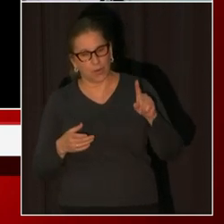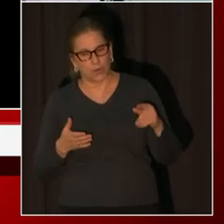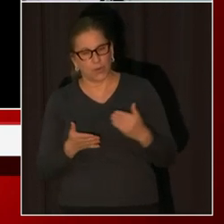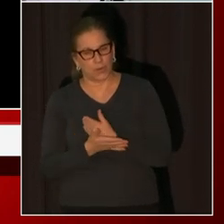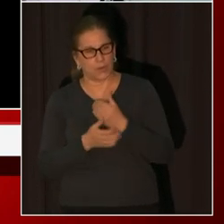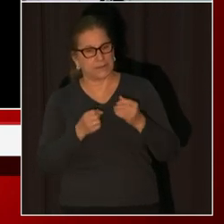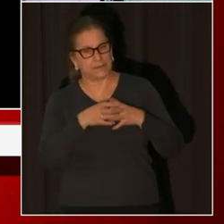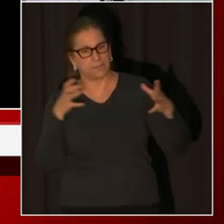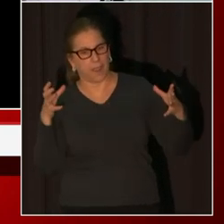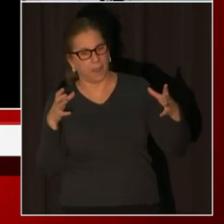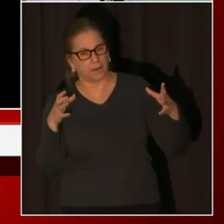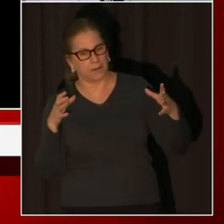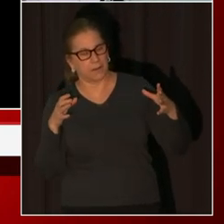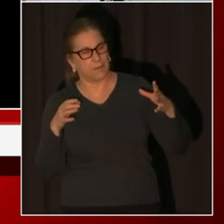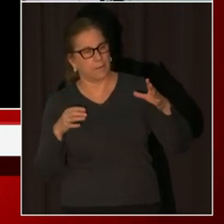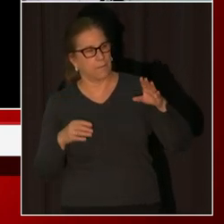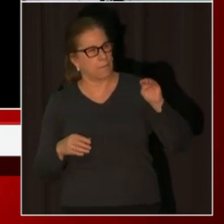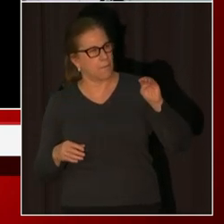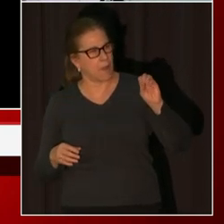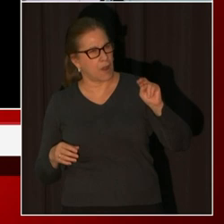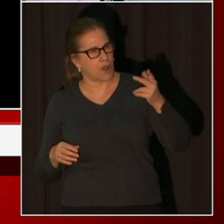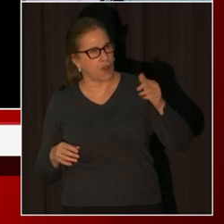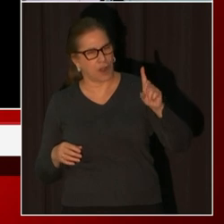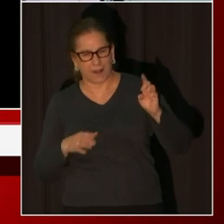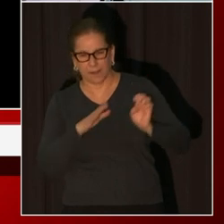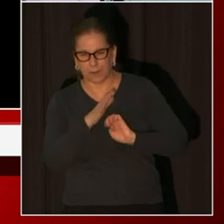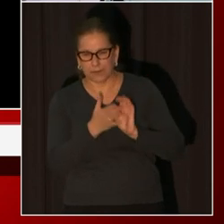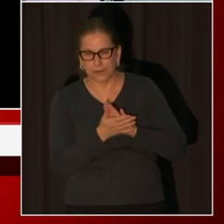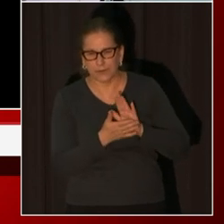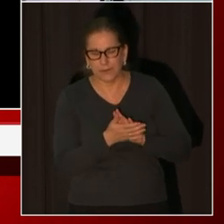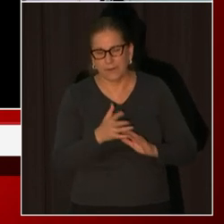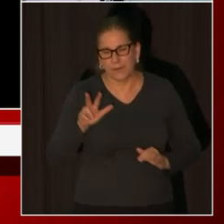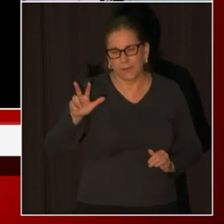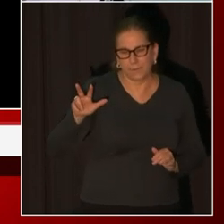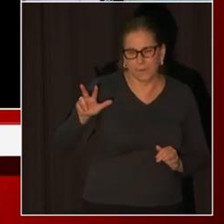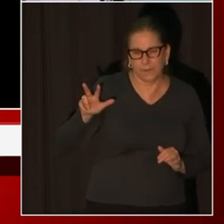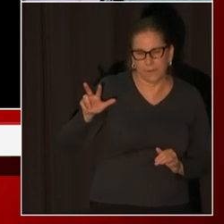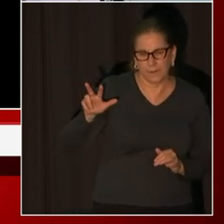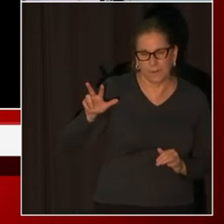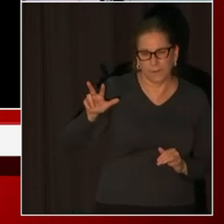and $27.8 million for 5 new schools through the PACE